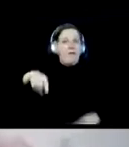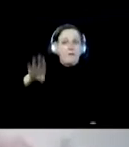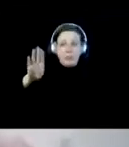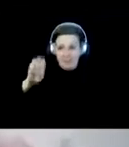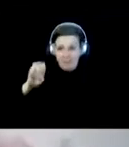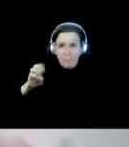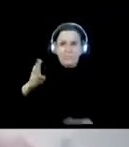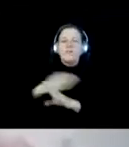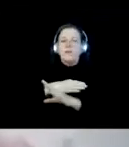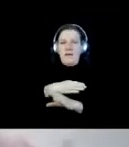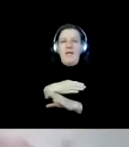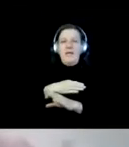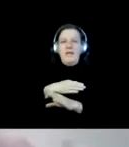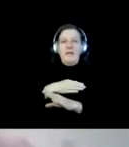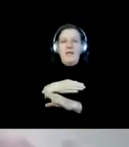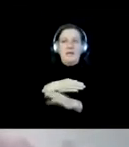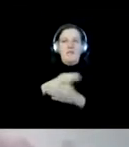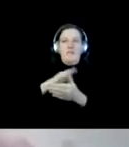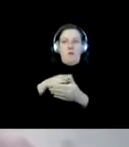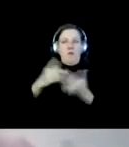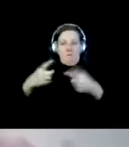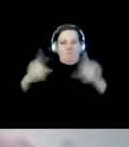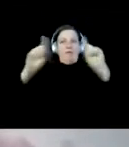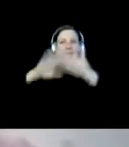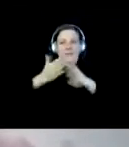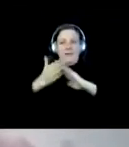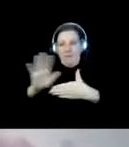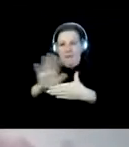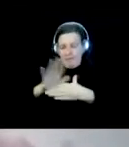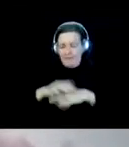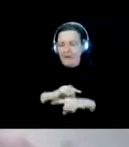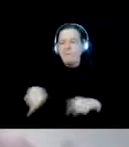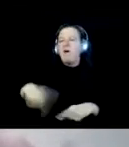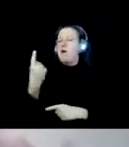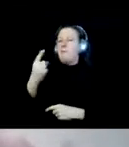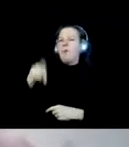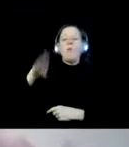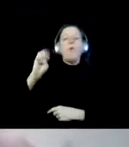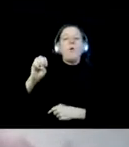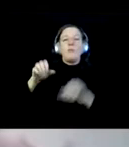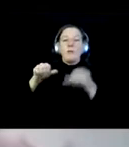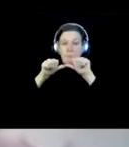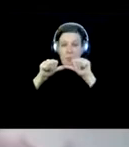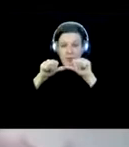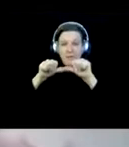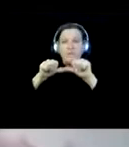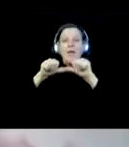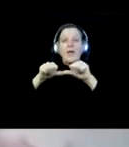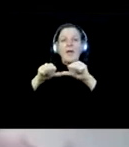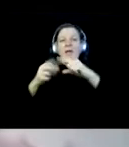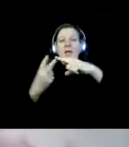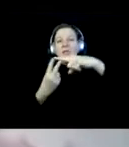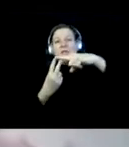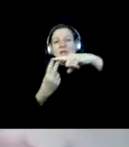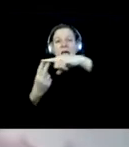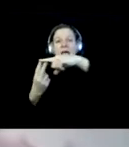it ends up being anything. But one of them was supposed to be this kind of like durational hanging upside down film, which ultimately I thought